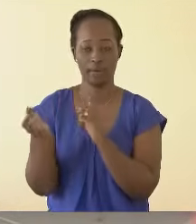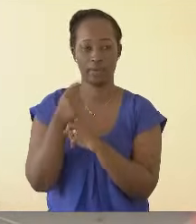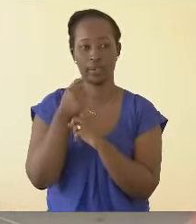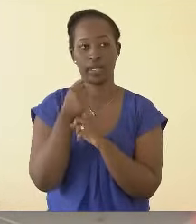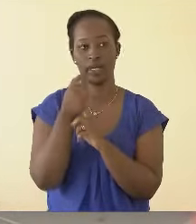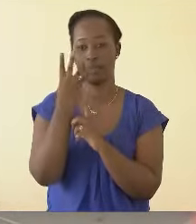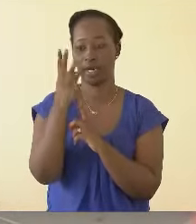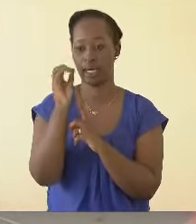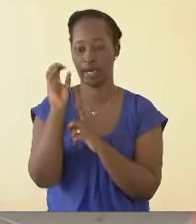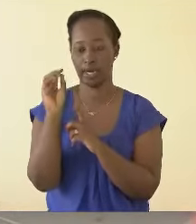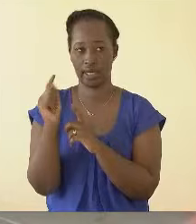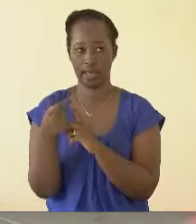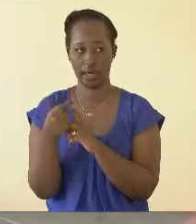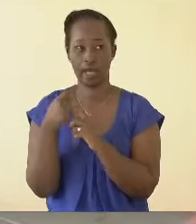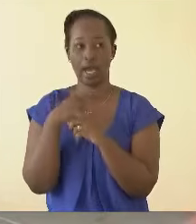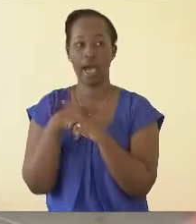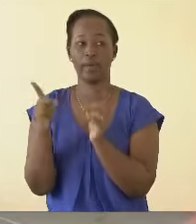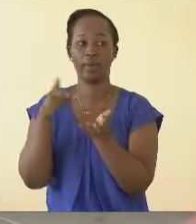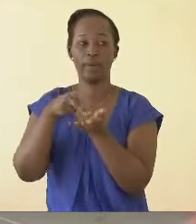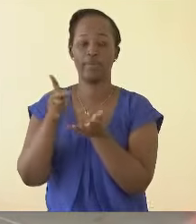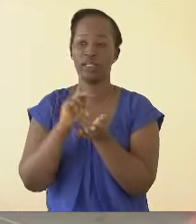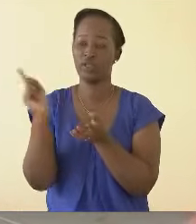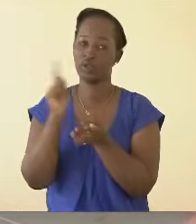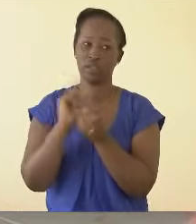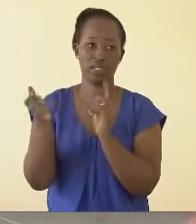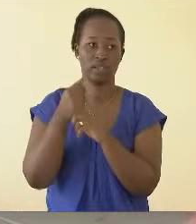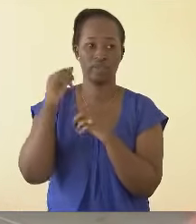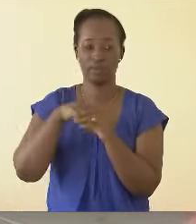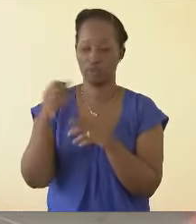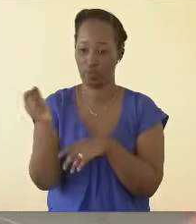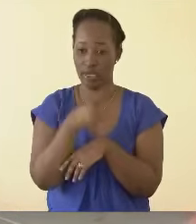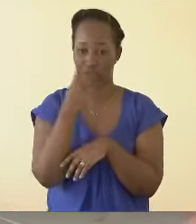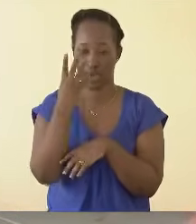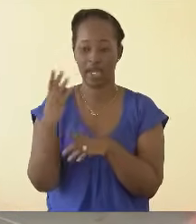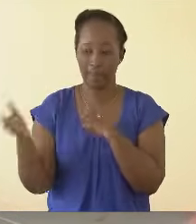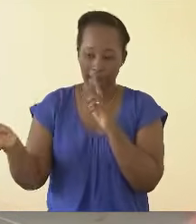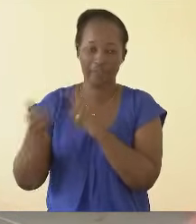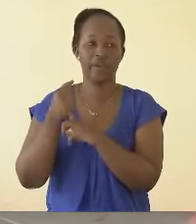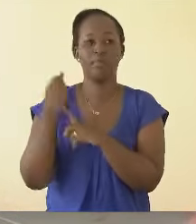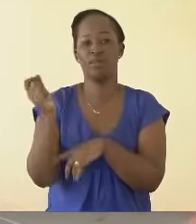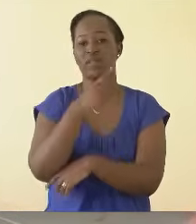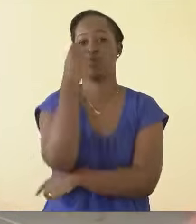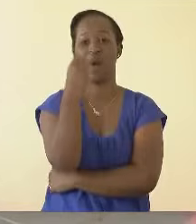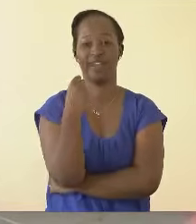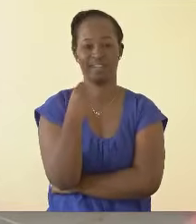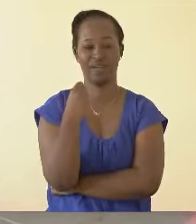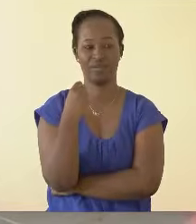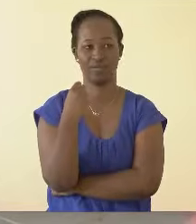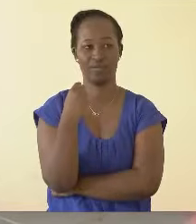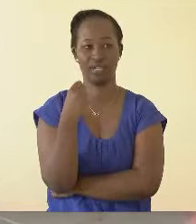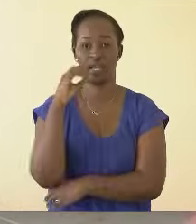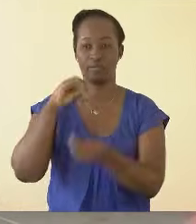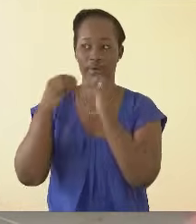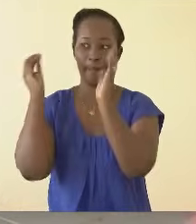credit. But the payment was not received in April, it was received in May. So this figure goes